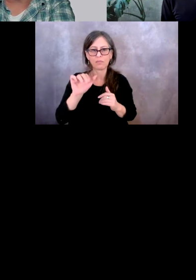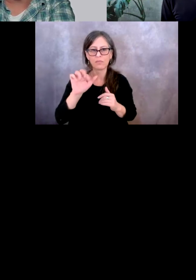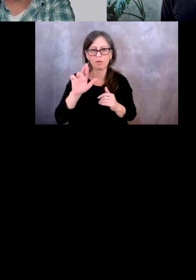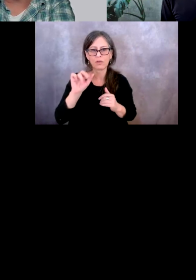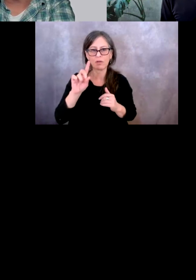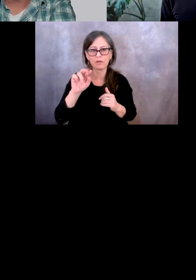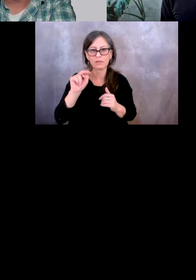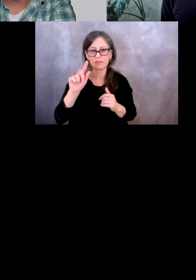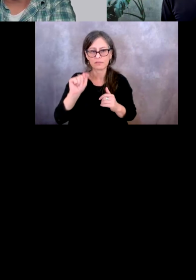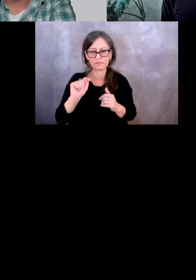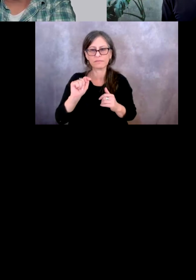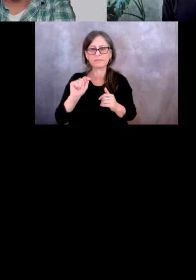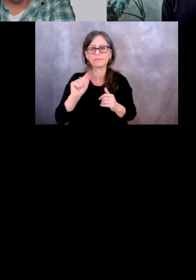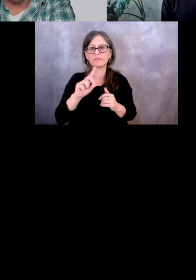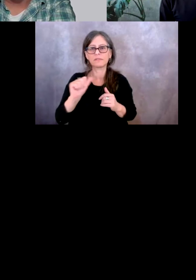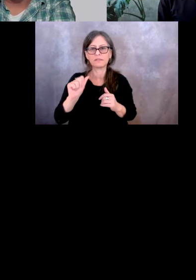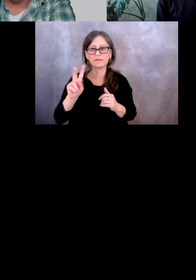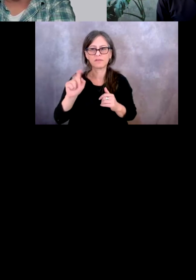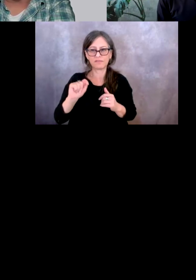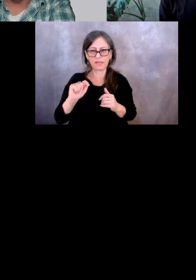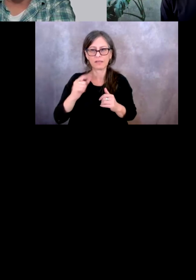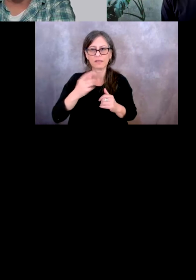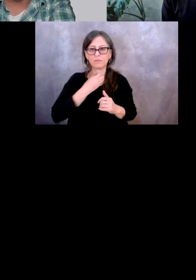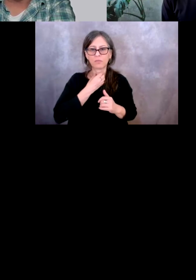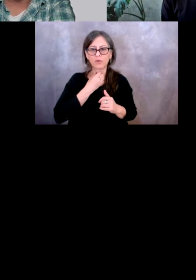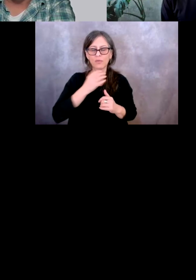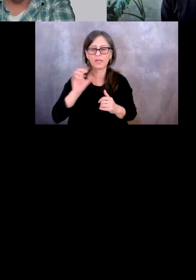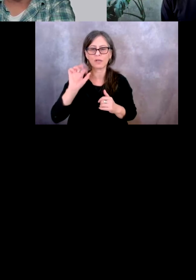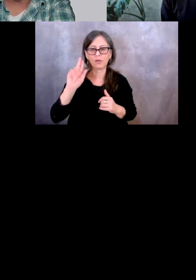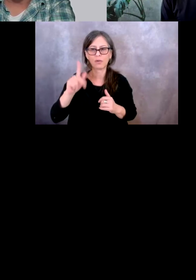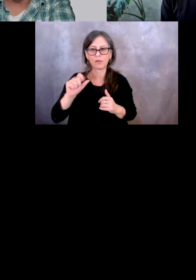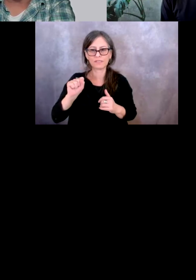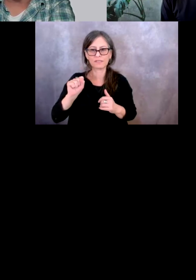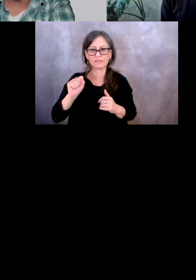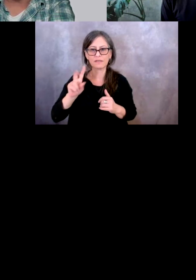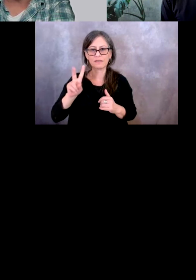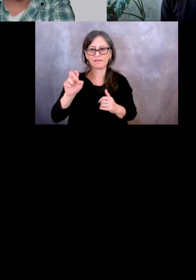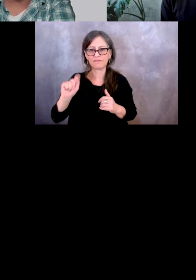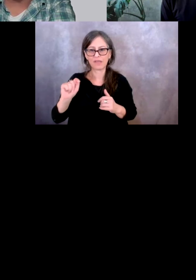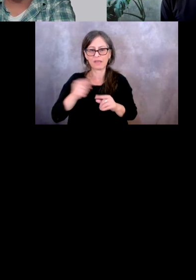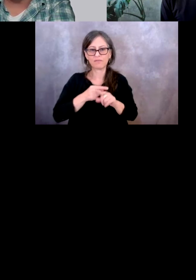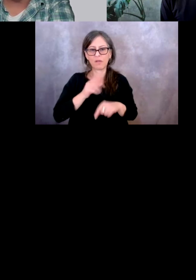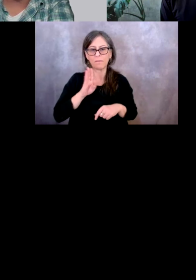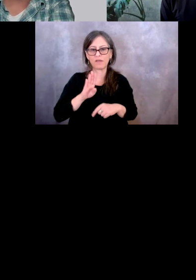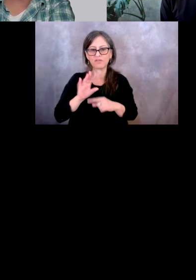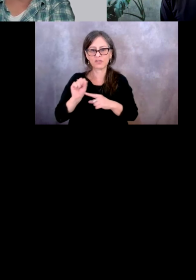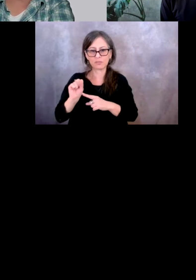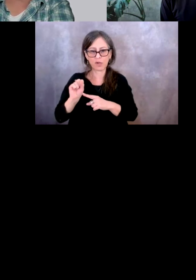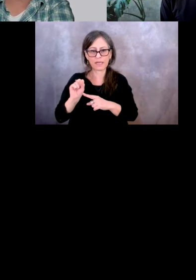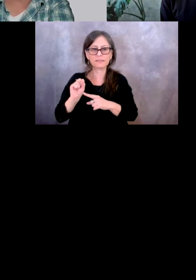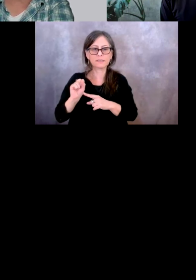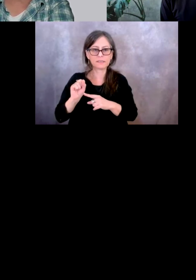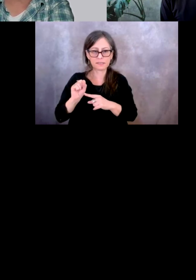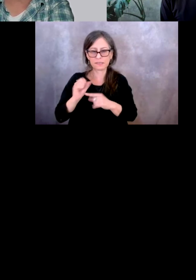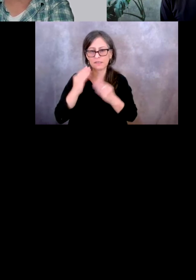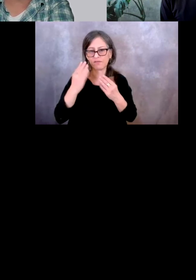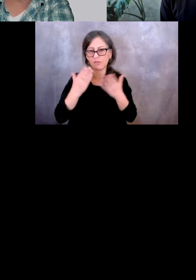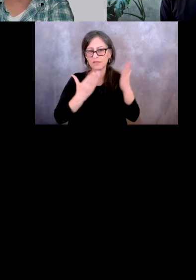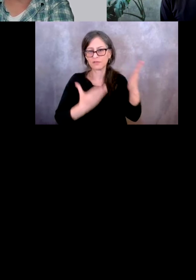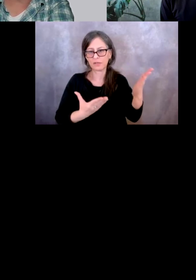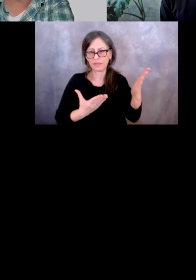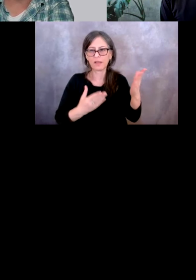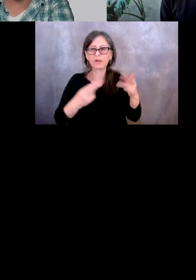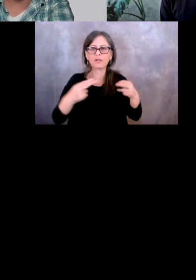CEO, disabled veteran, Marine Corps veteran. Rob from Buffer Springs. His contact information is up there. We'll be sharing